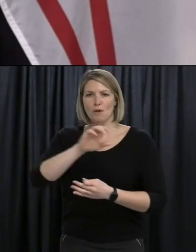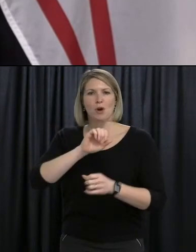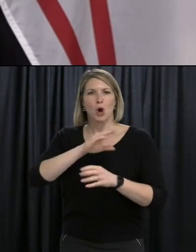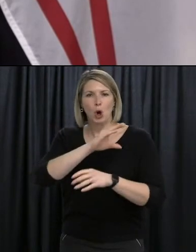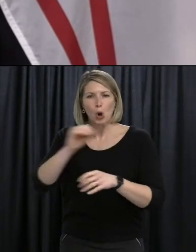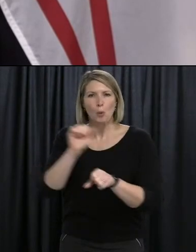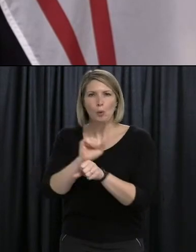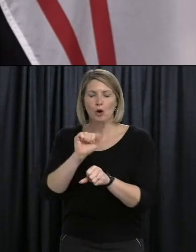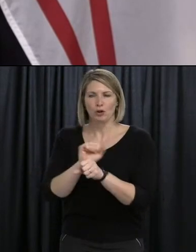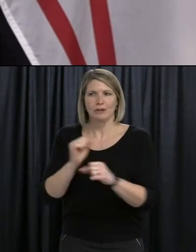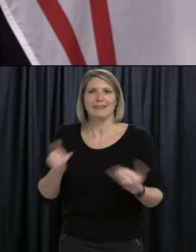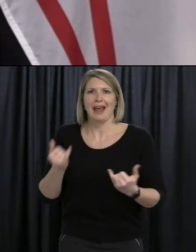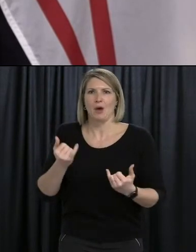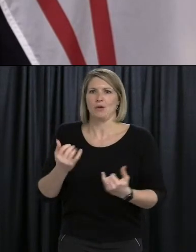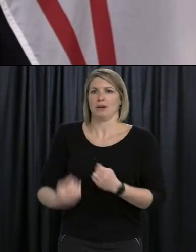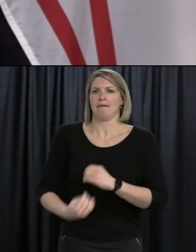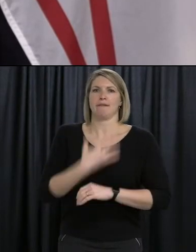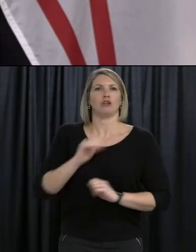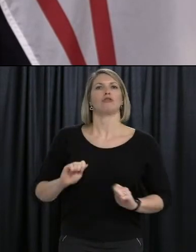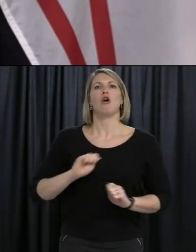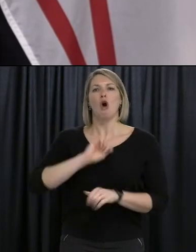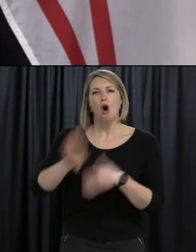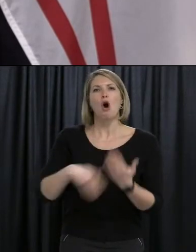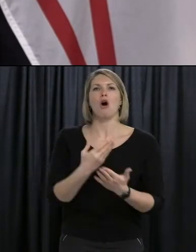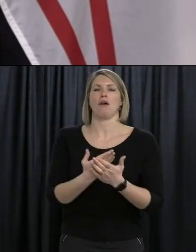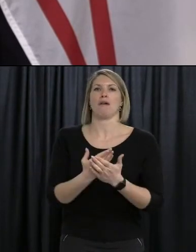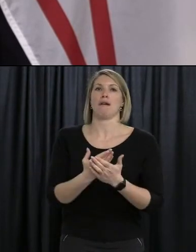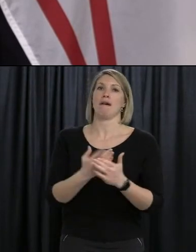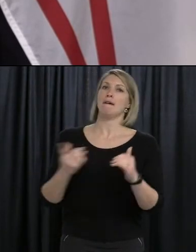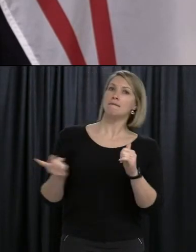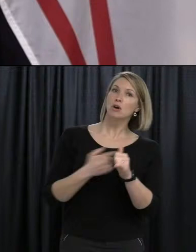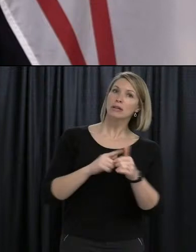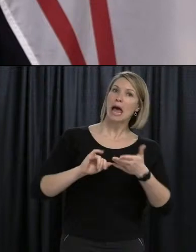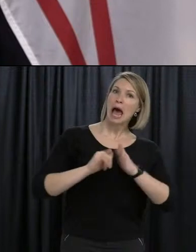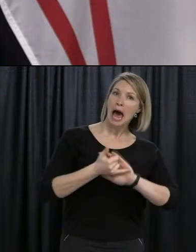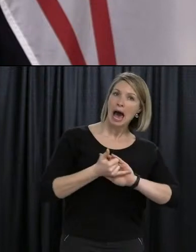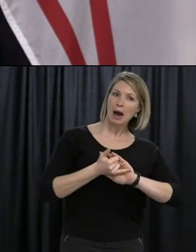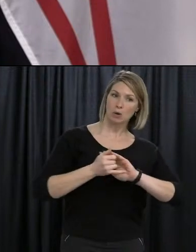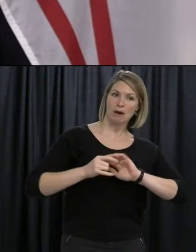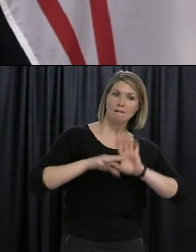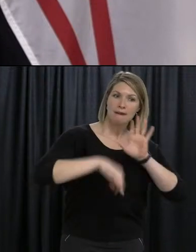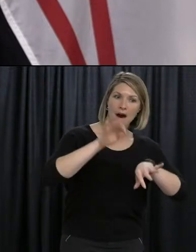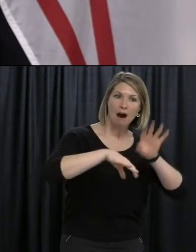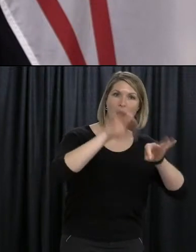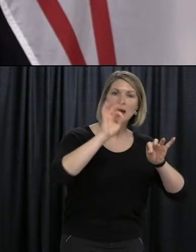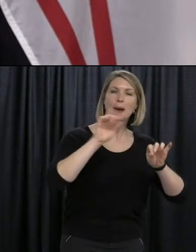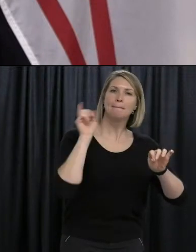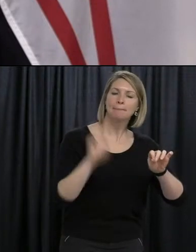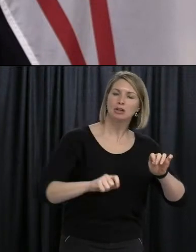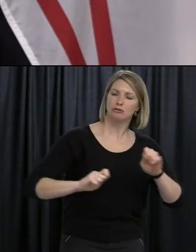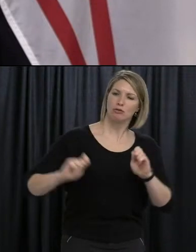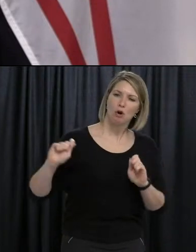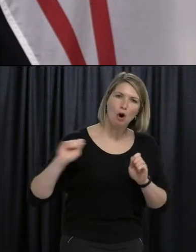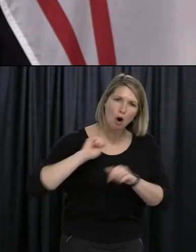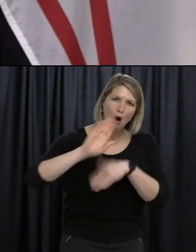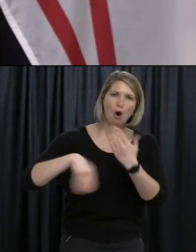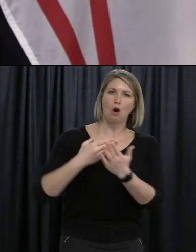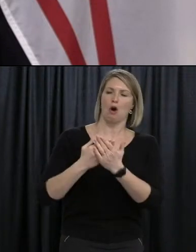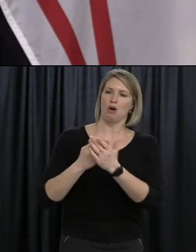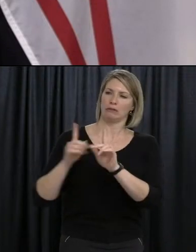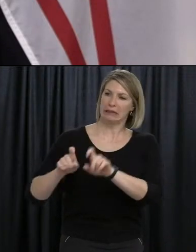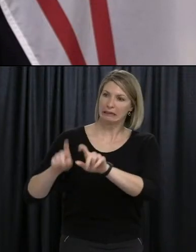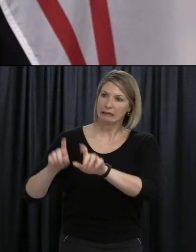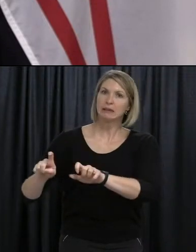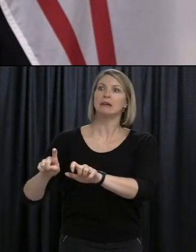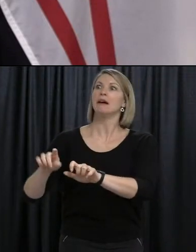in this region and preventing spread. 1, widespread testing. It is essential to find the cases, identify their contacts, and isolate